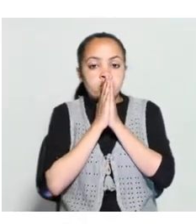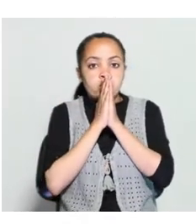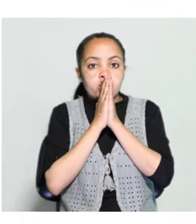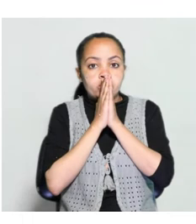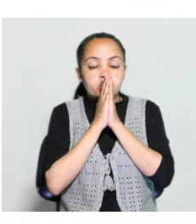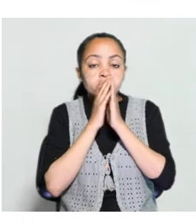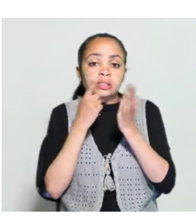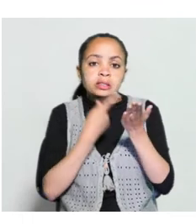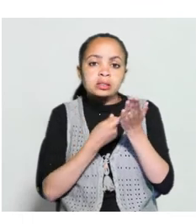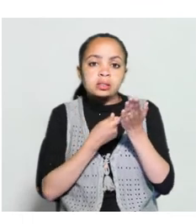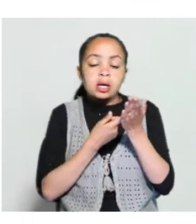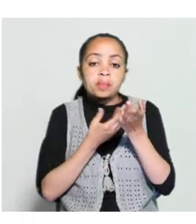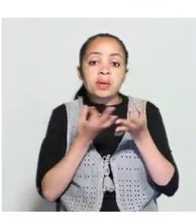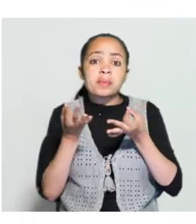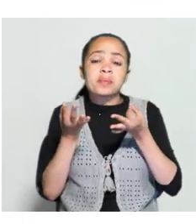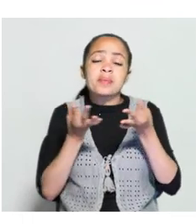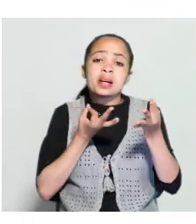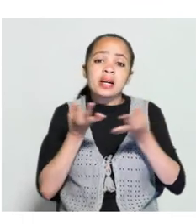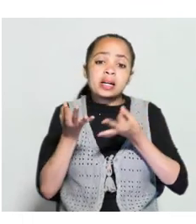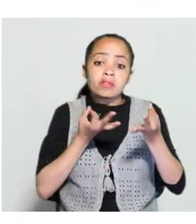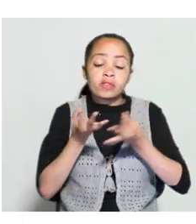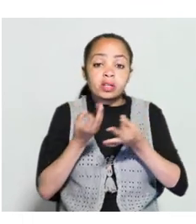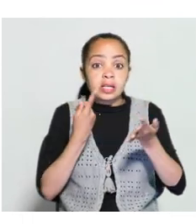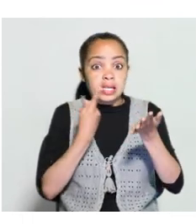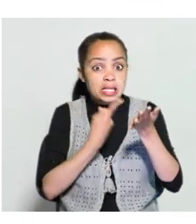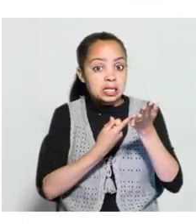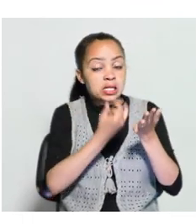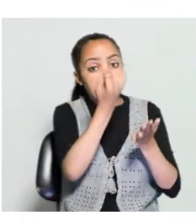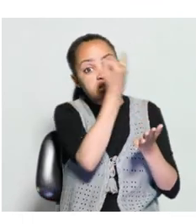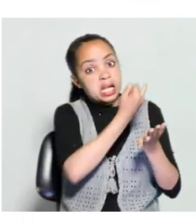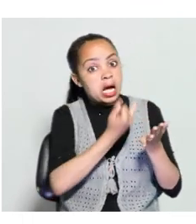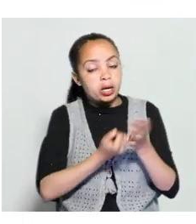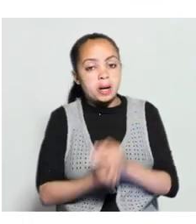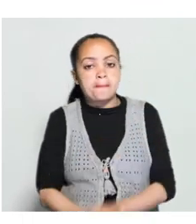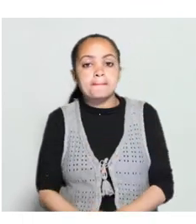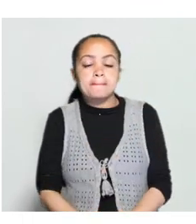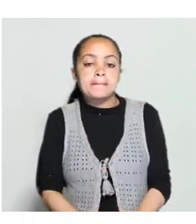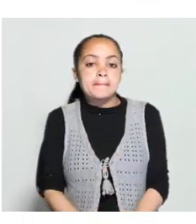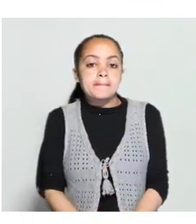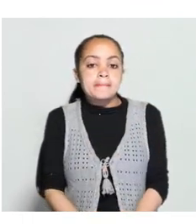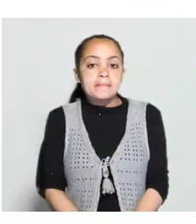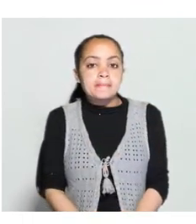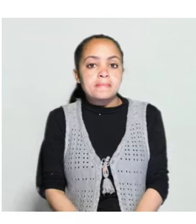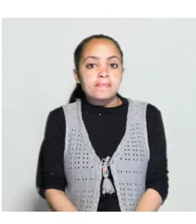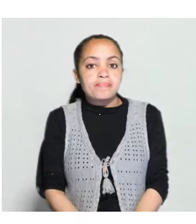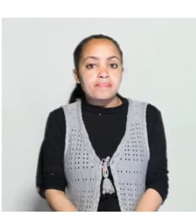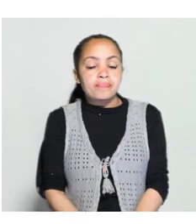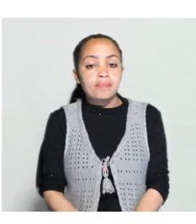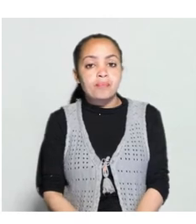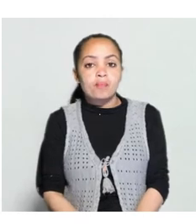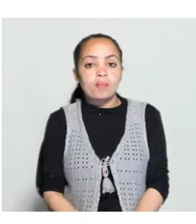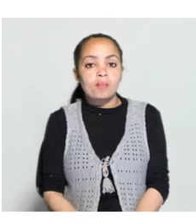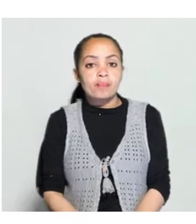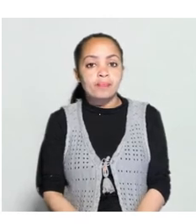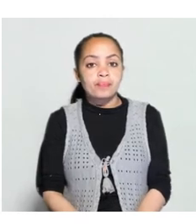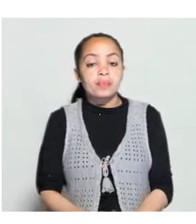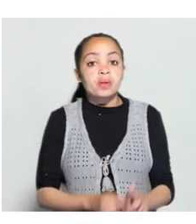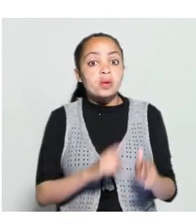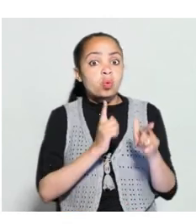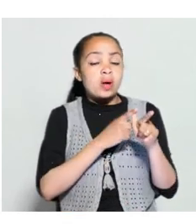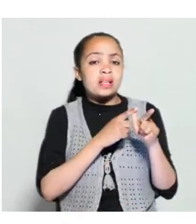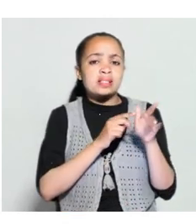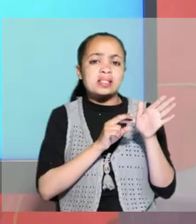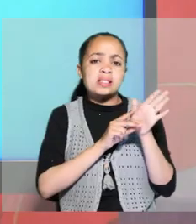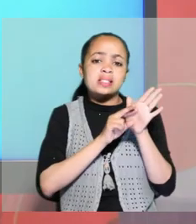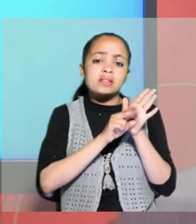this can be briefly expressed in this diagram. Once the viral particles